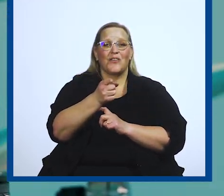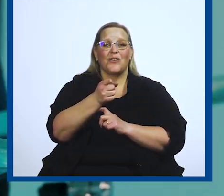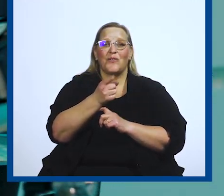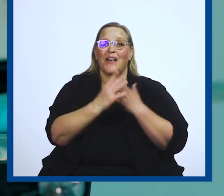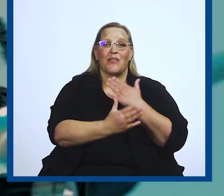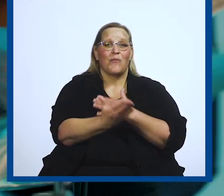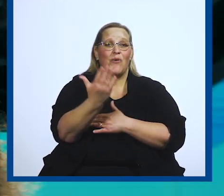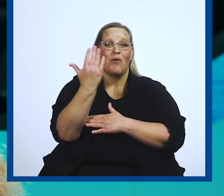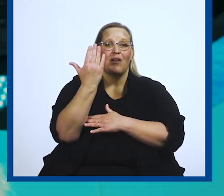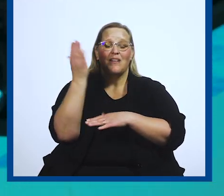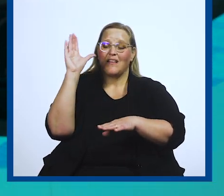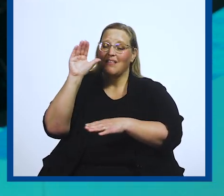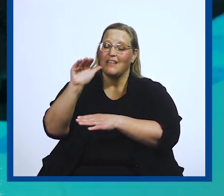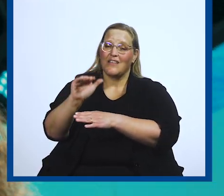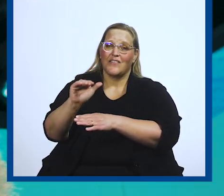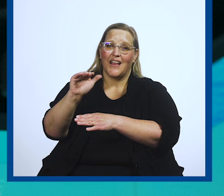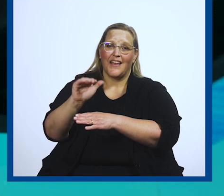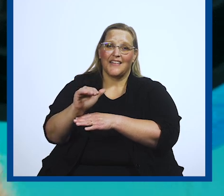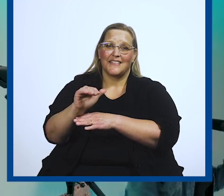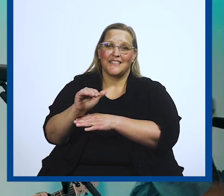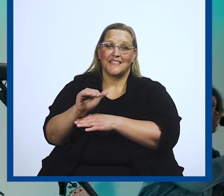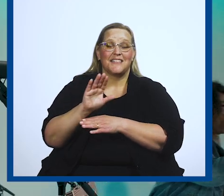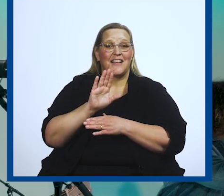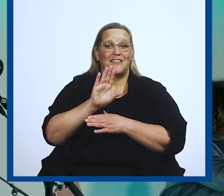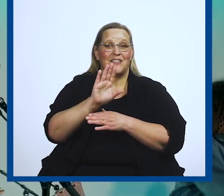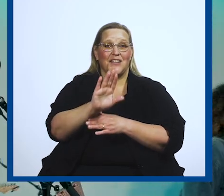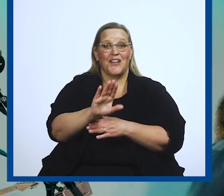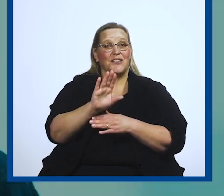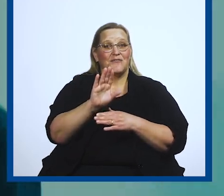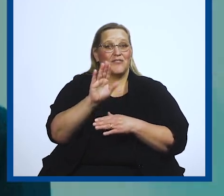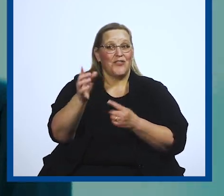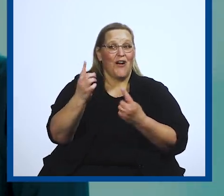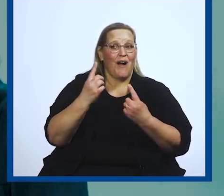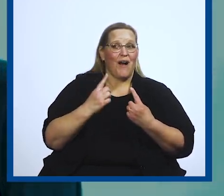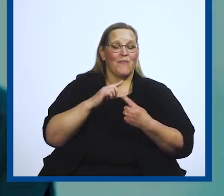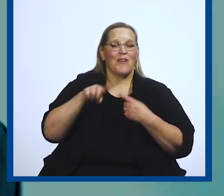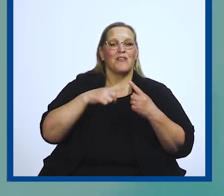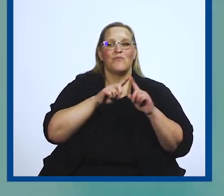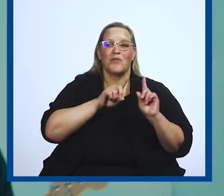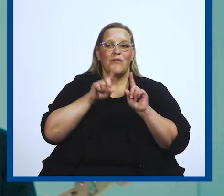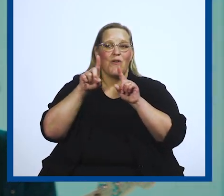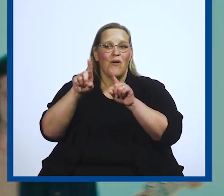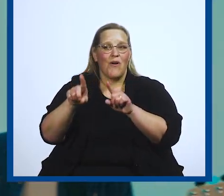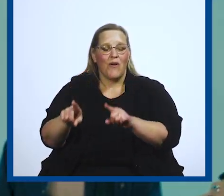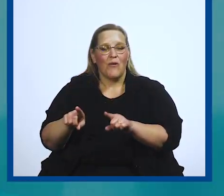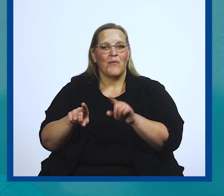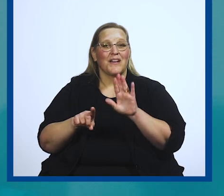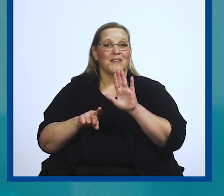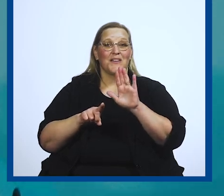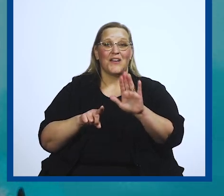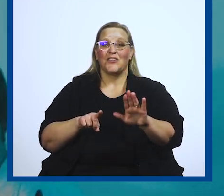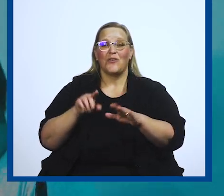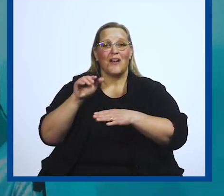the morning, in the evening, in your coming and your going, in your